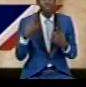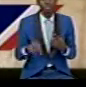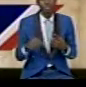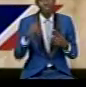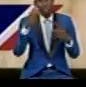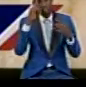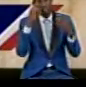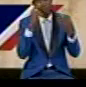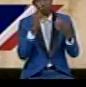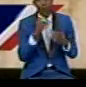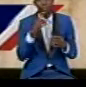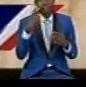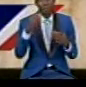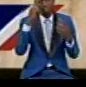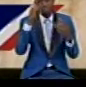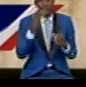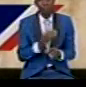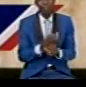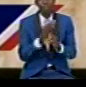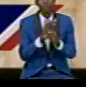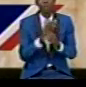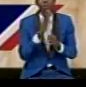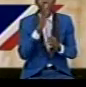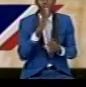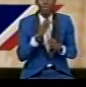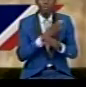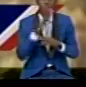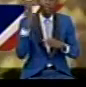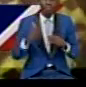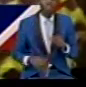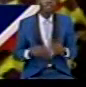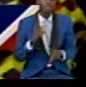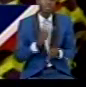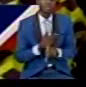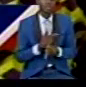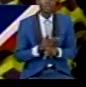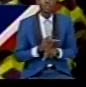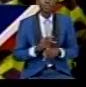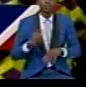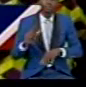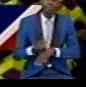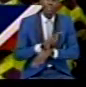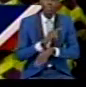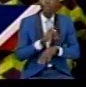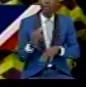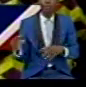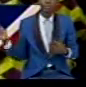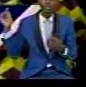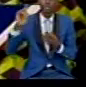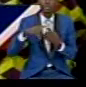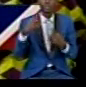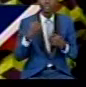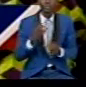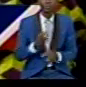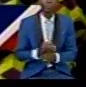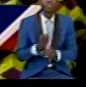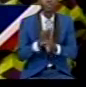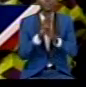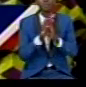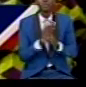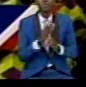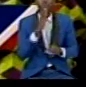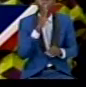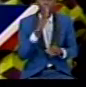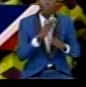finally preserved. Toiling and walking until the faithful be